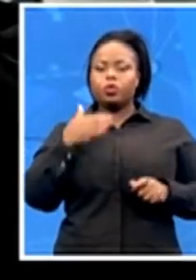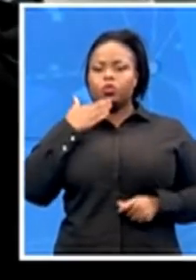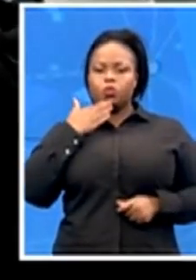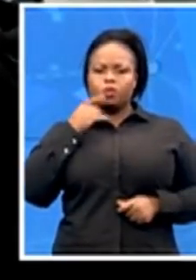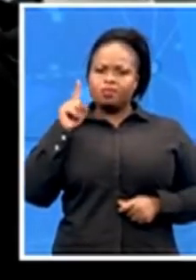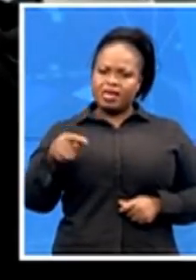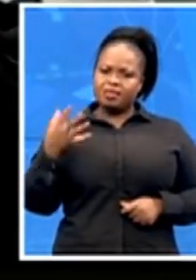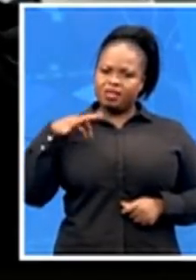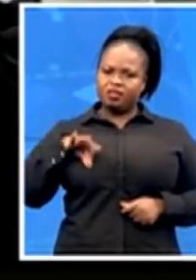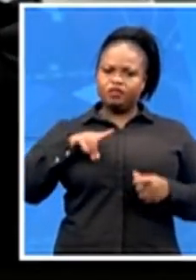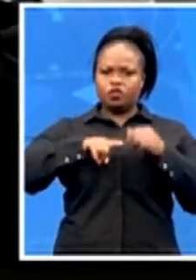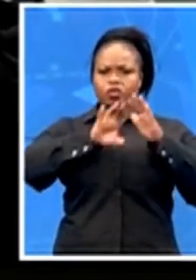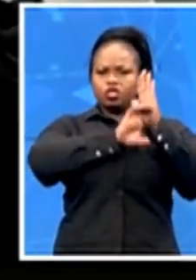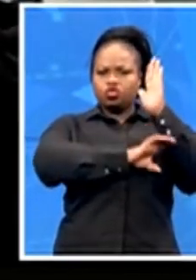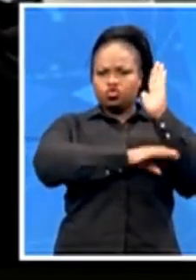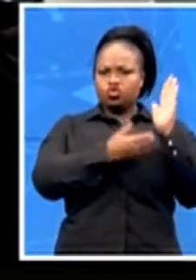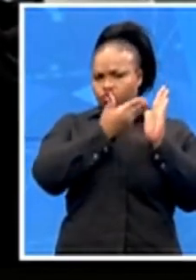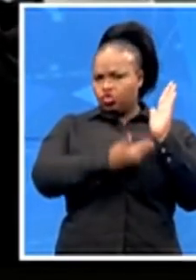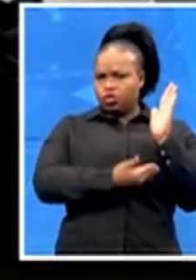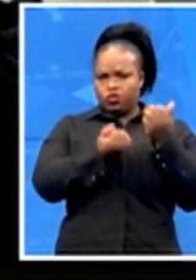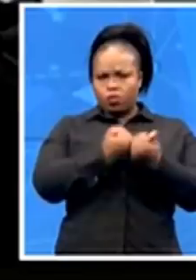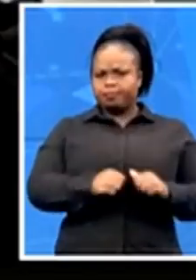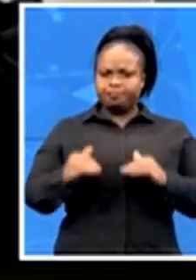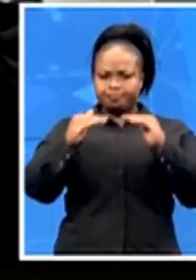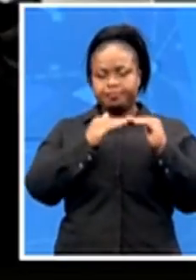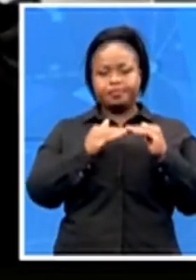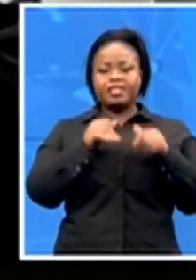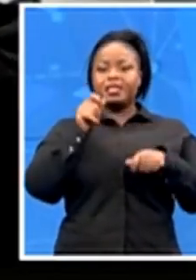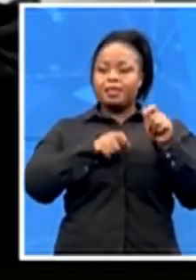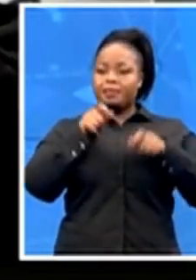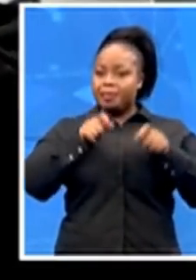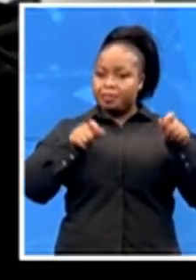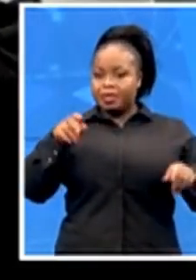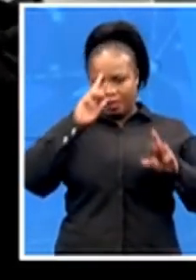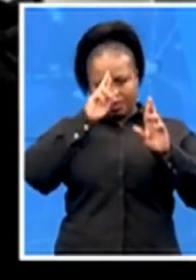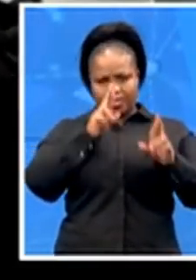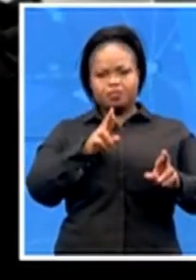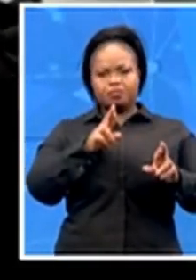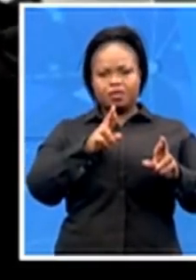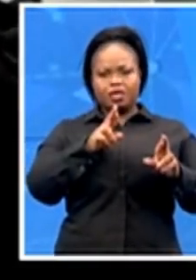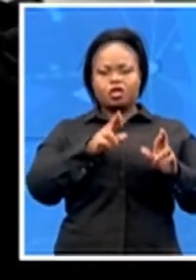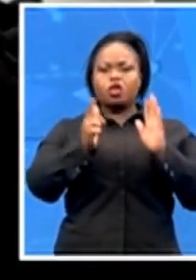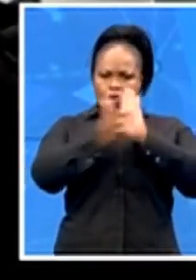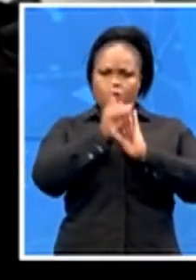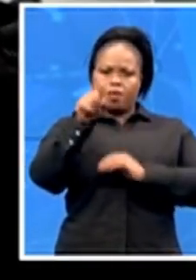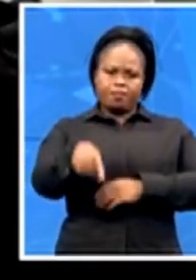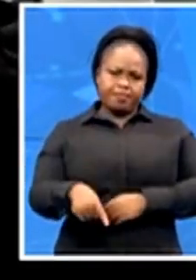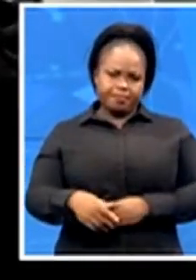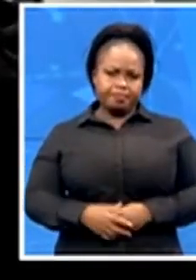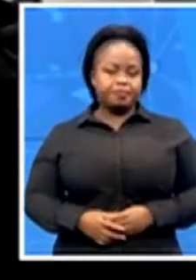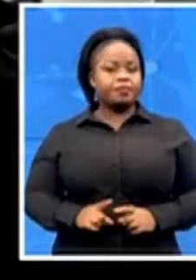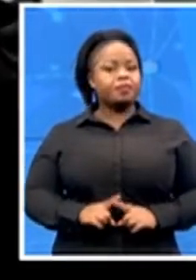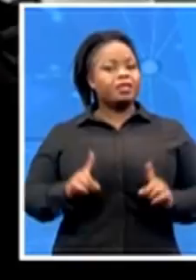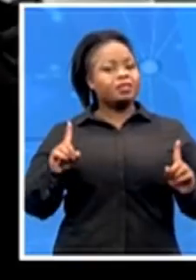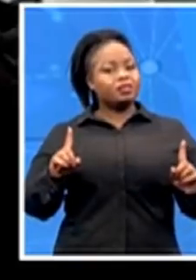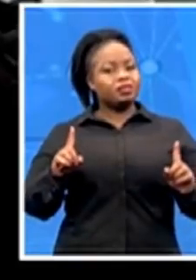are the ones that are supposed to basically respect the rule of law. But the police are in situations